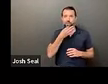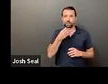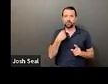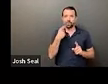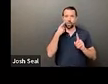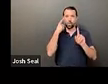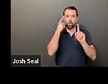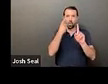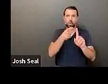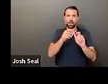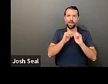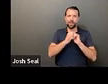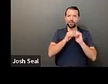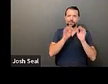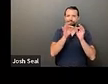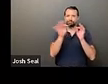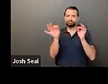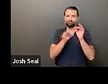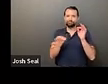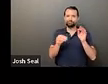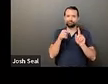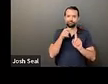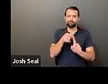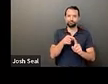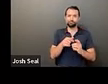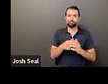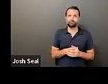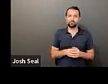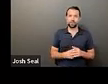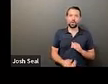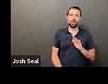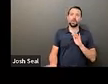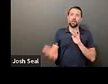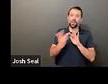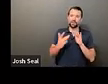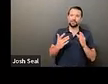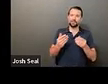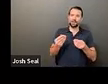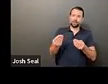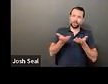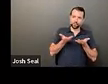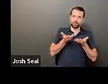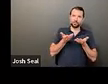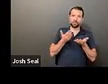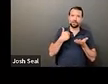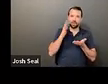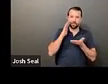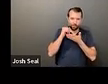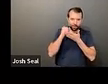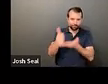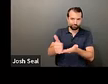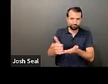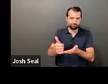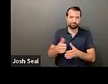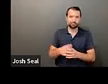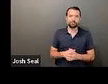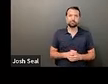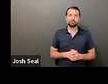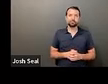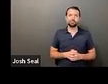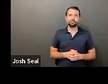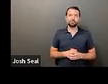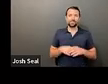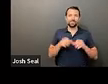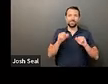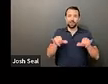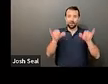this goal. I need help. Let us know. Reach out to us and say, I can't quite figure out how to word this goal. Is this goal measurable? Is this present